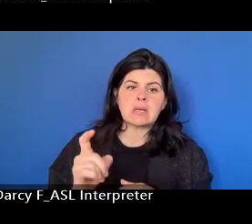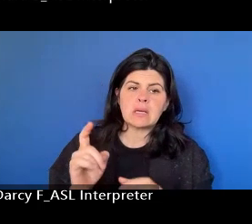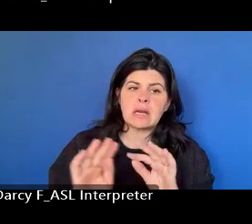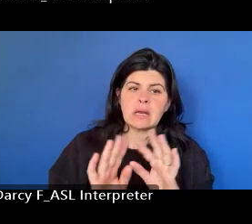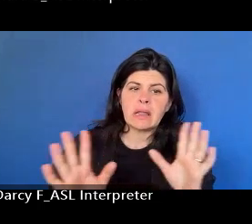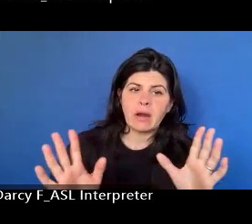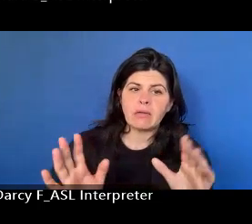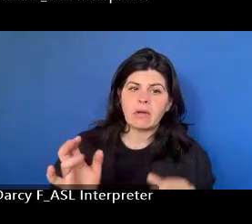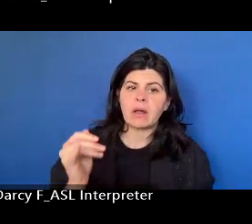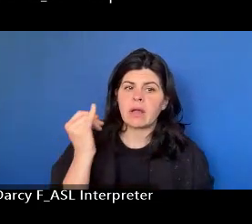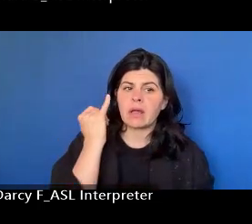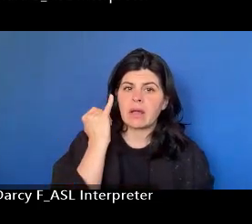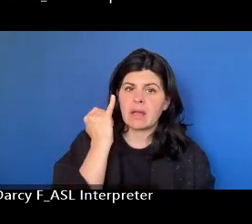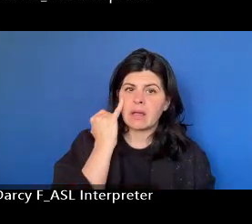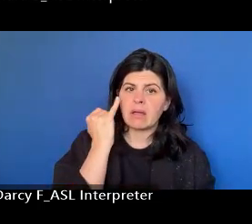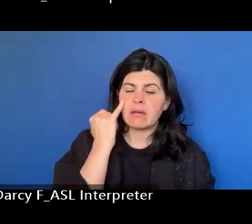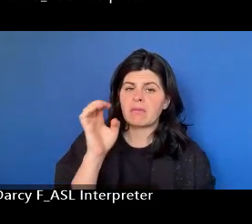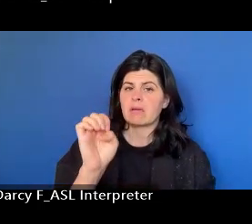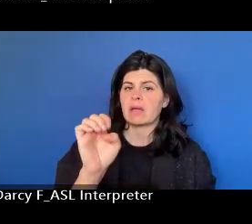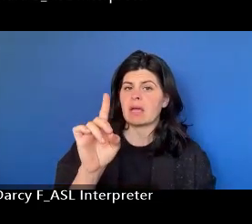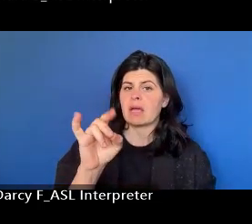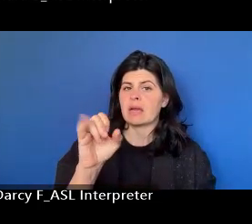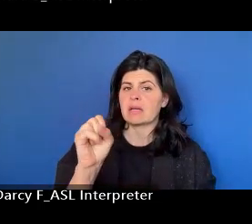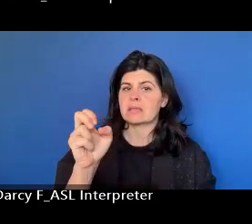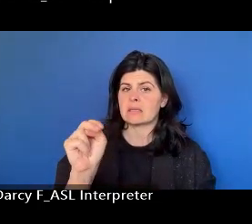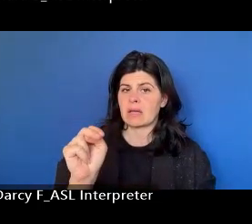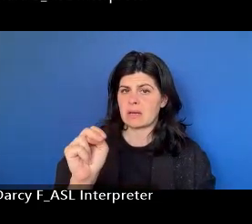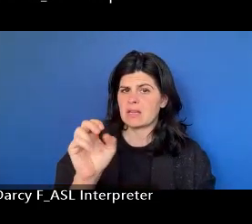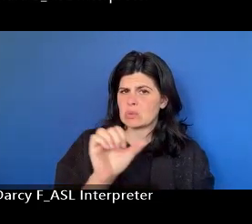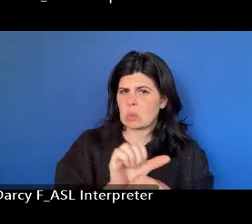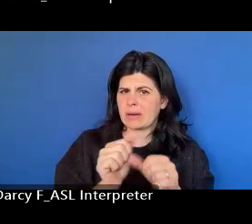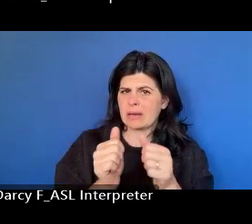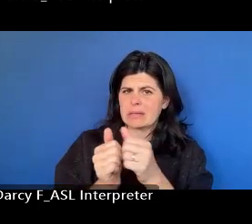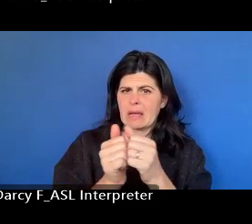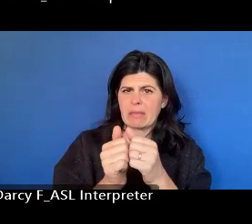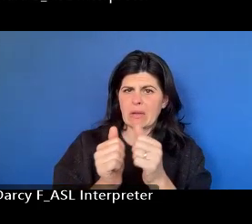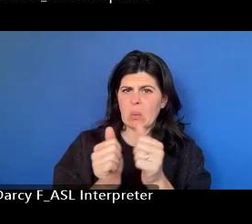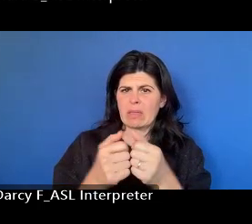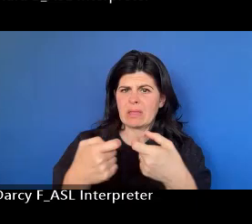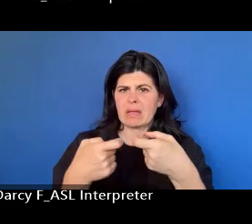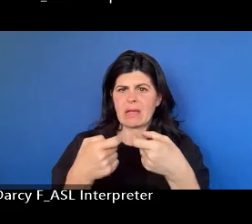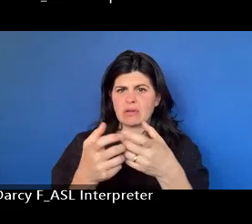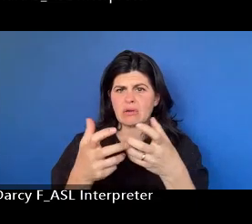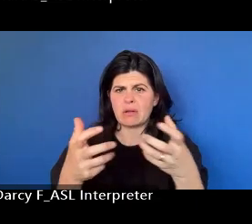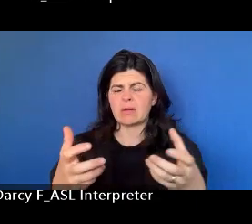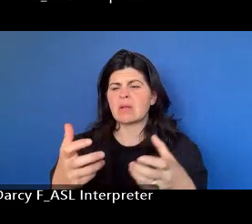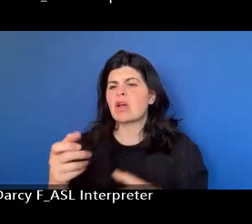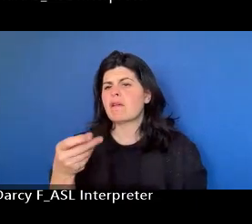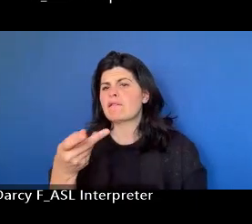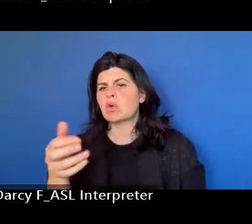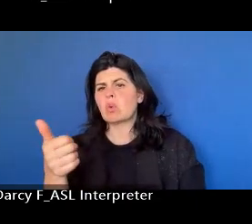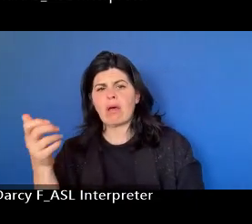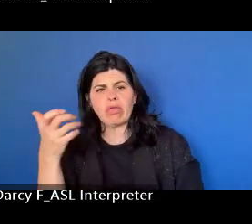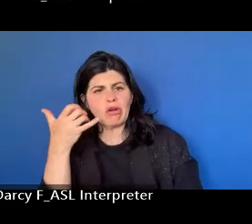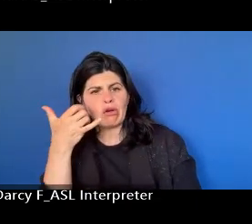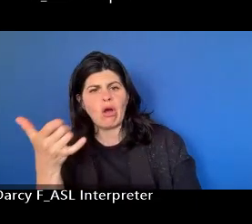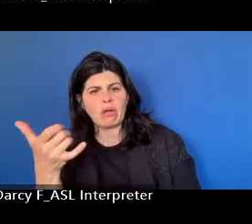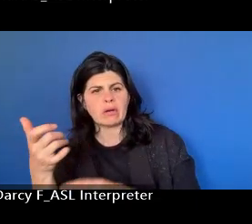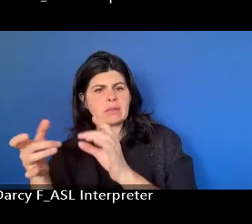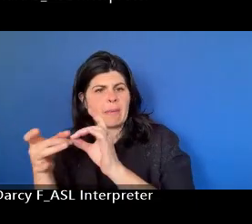in conjunction with this electrical load, as a few callers before me also mentioned and expressed concern